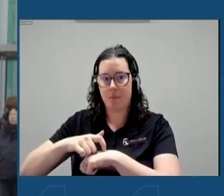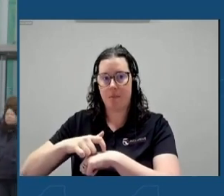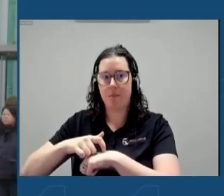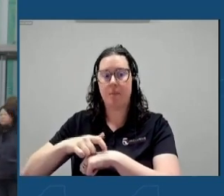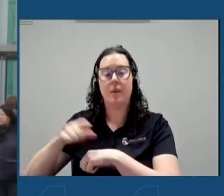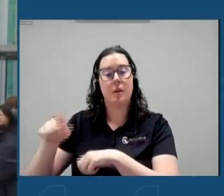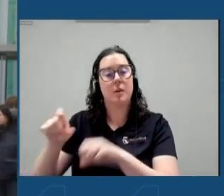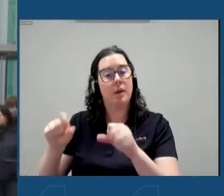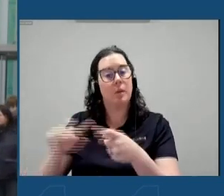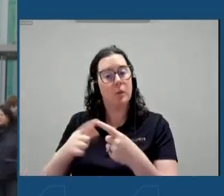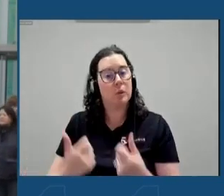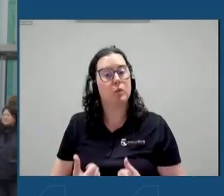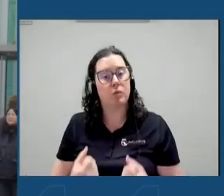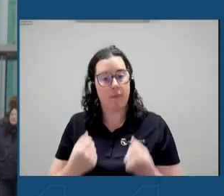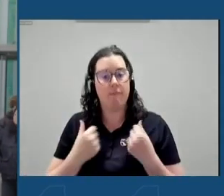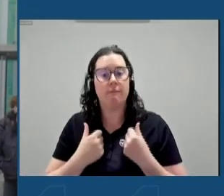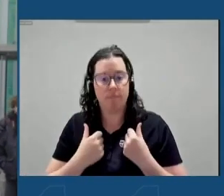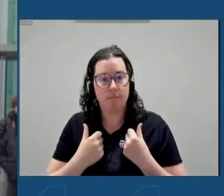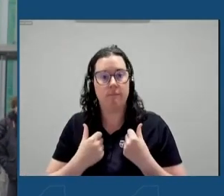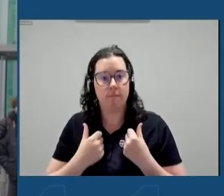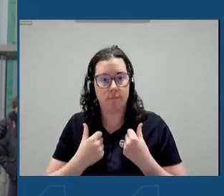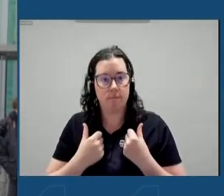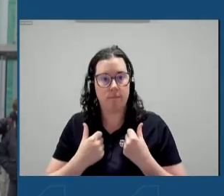to survive